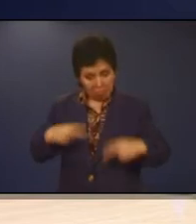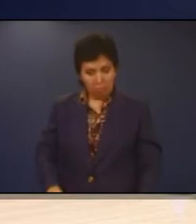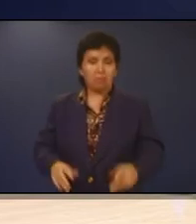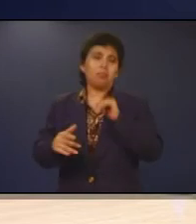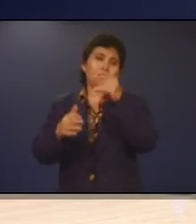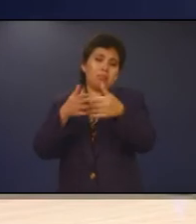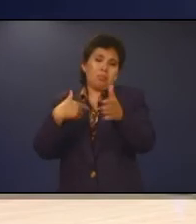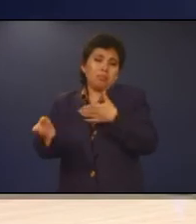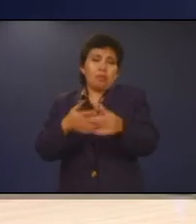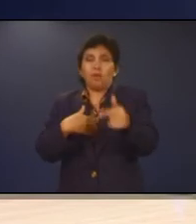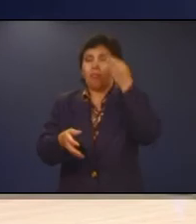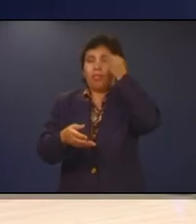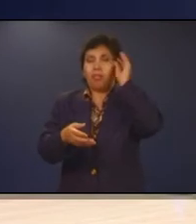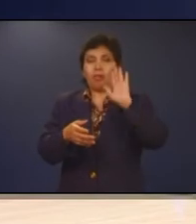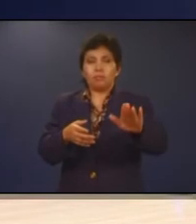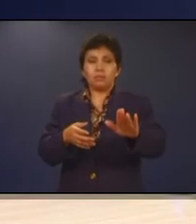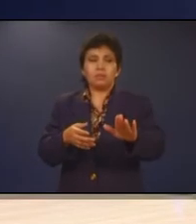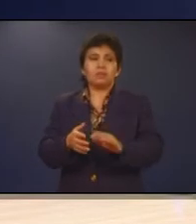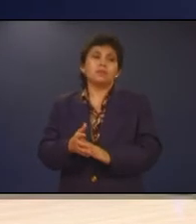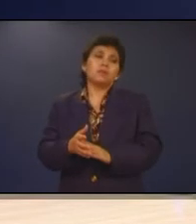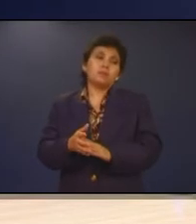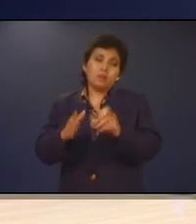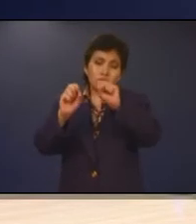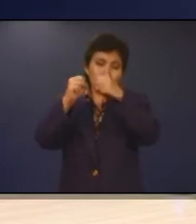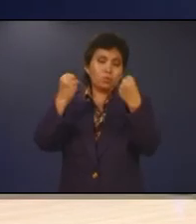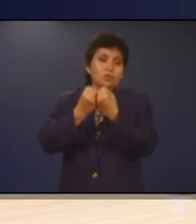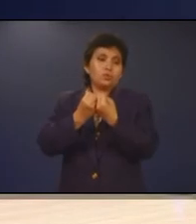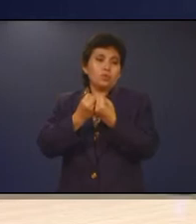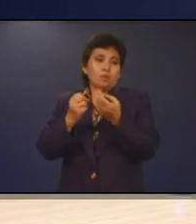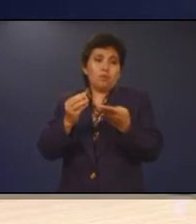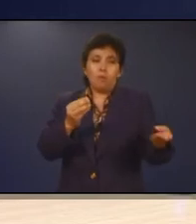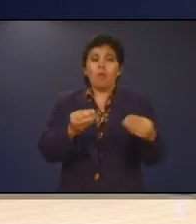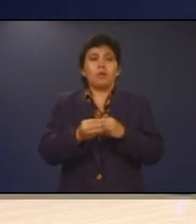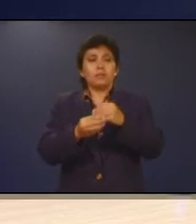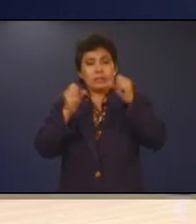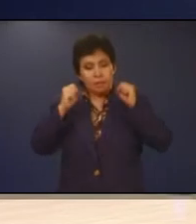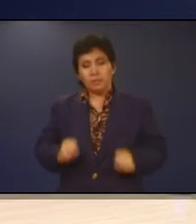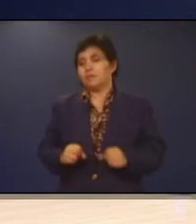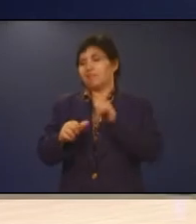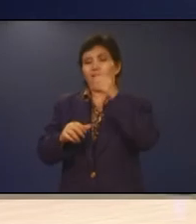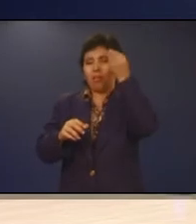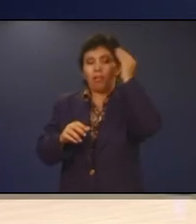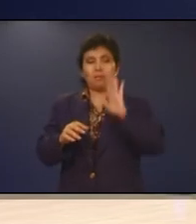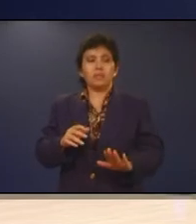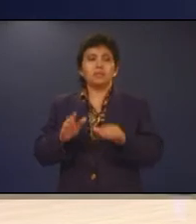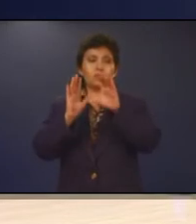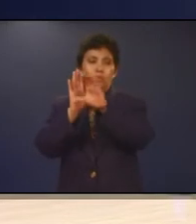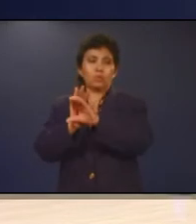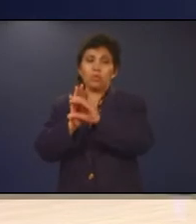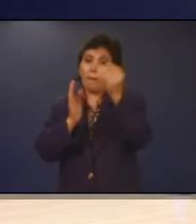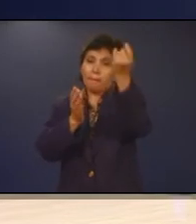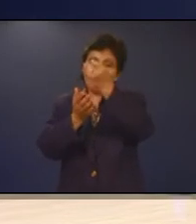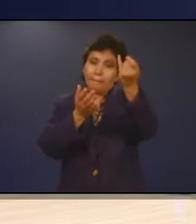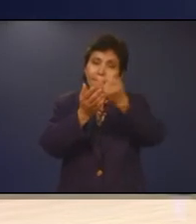social subject. So they look more on the social object. So they look more on the social subject. Let's say